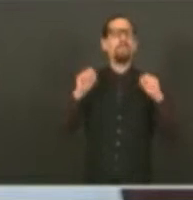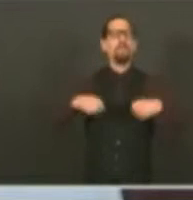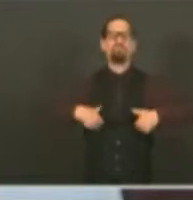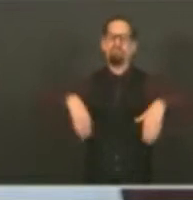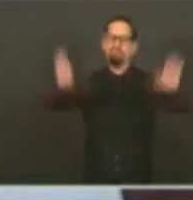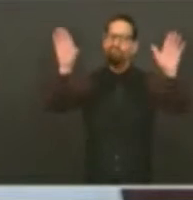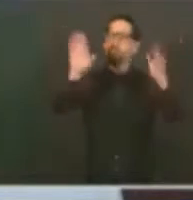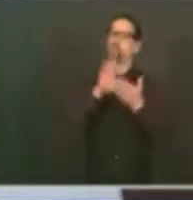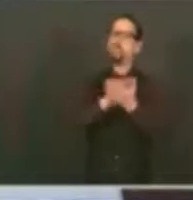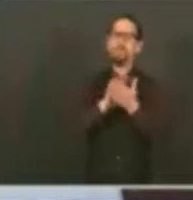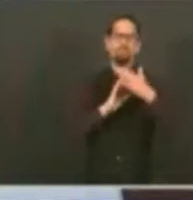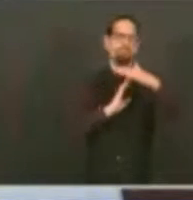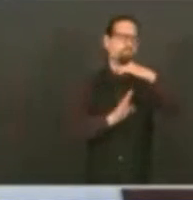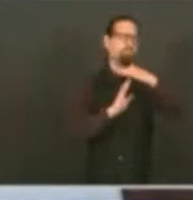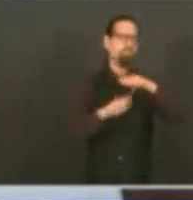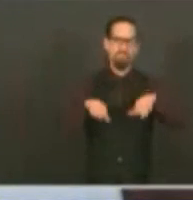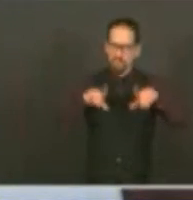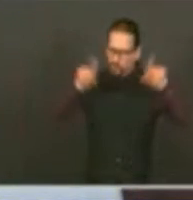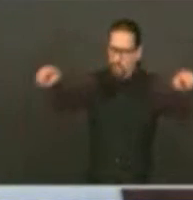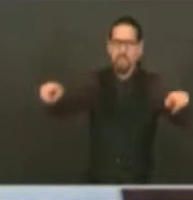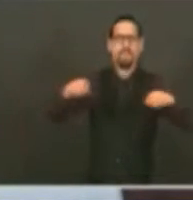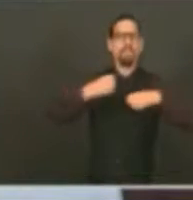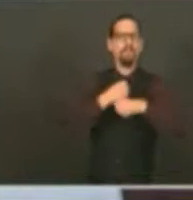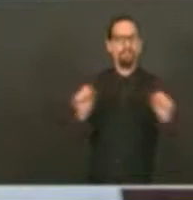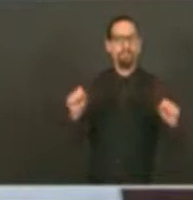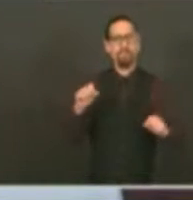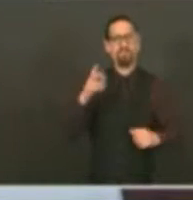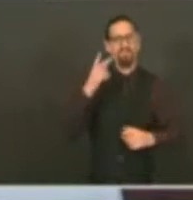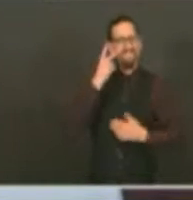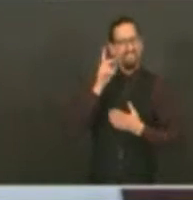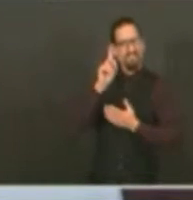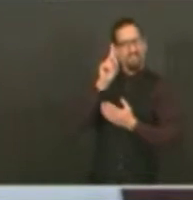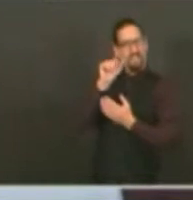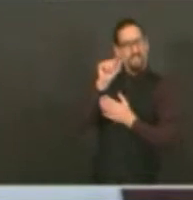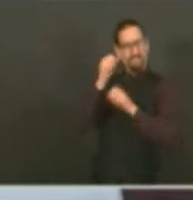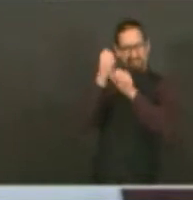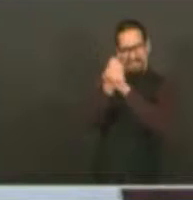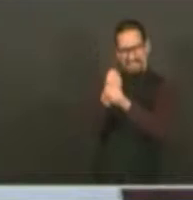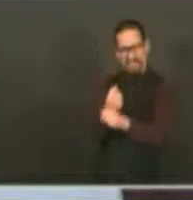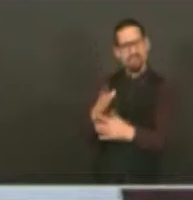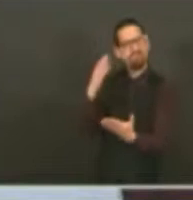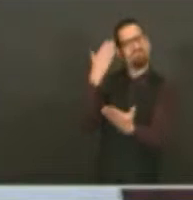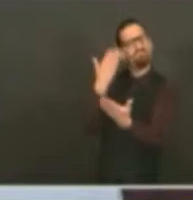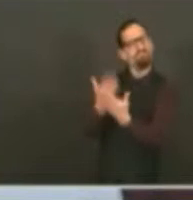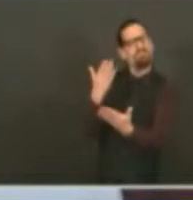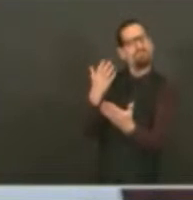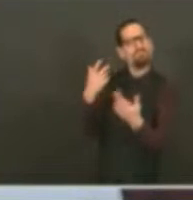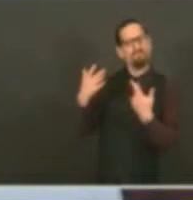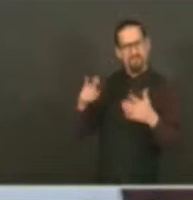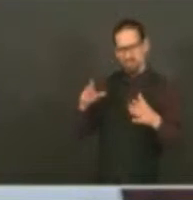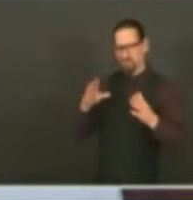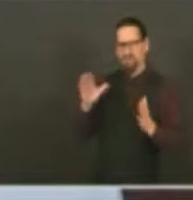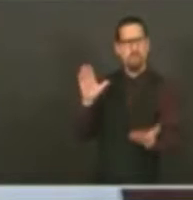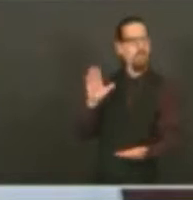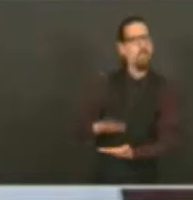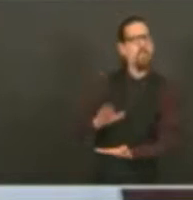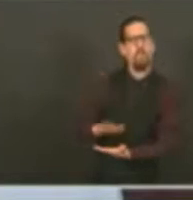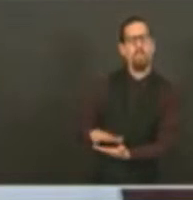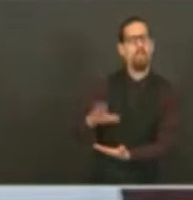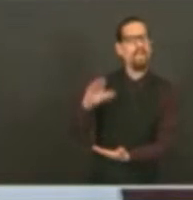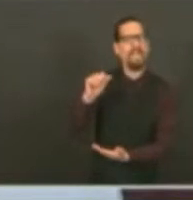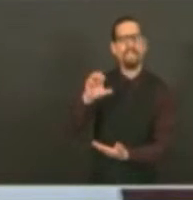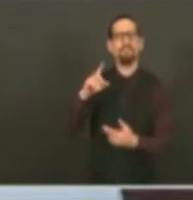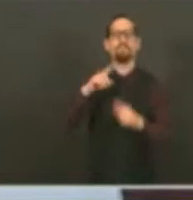from that test positivity shows low numbers. But it also means we have to test more. And I want to